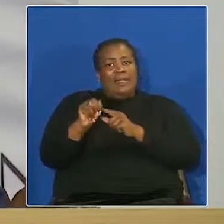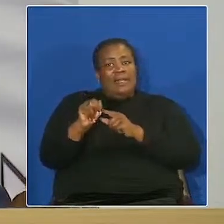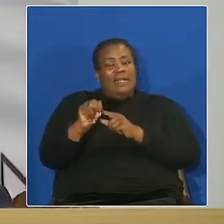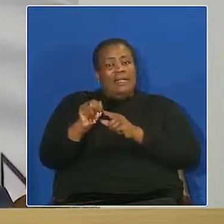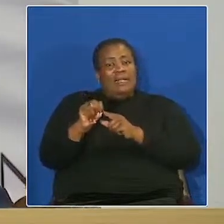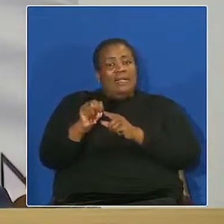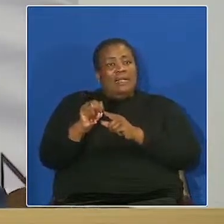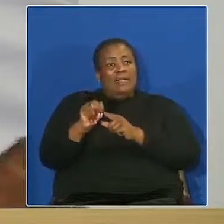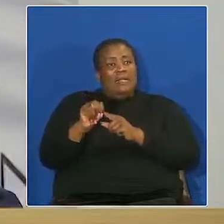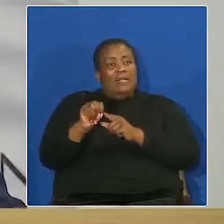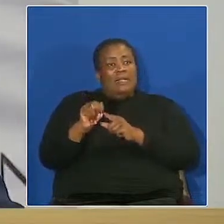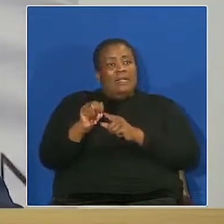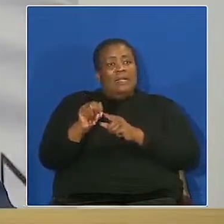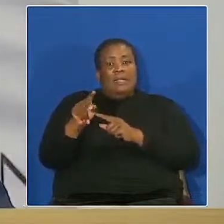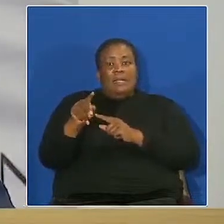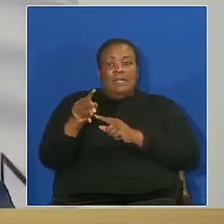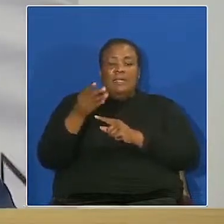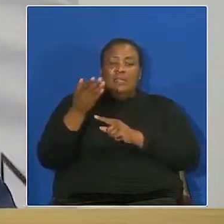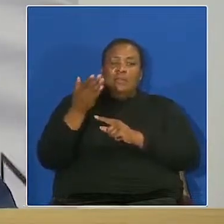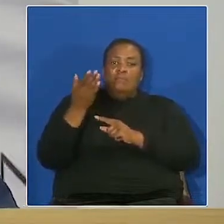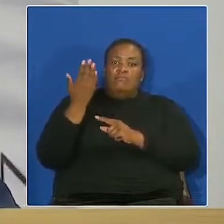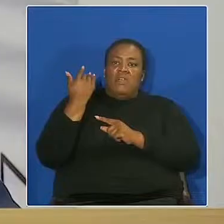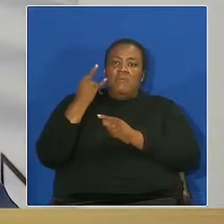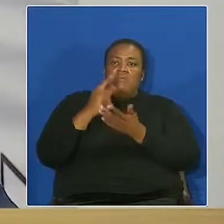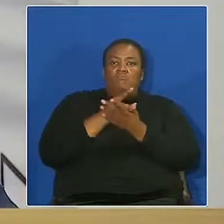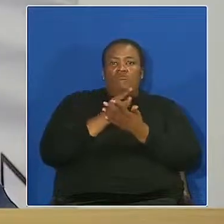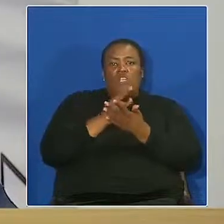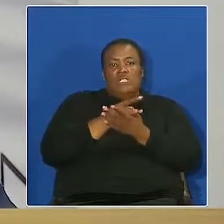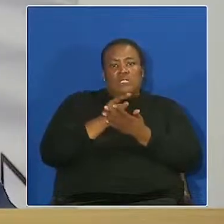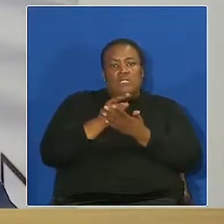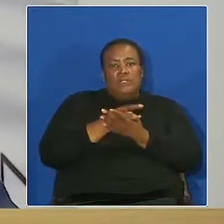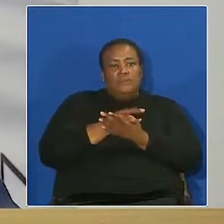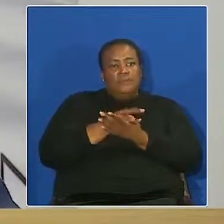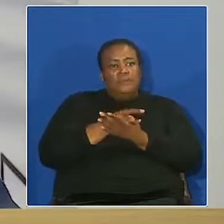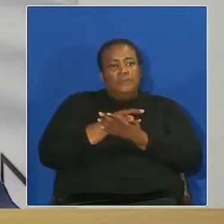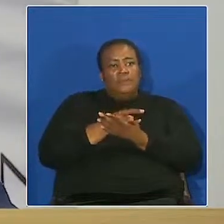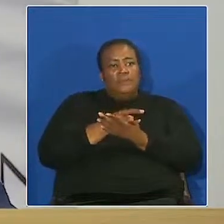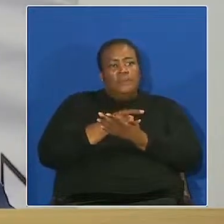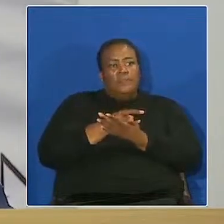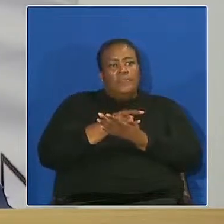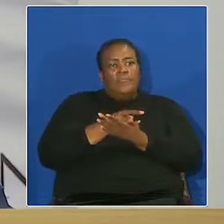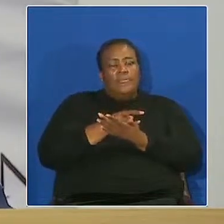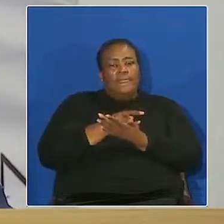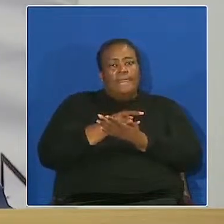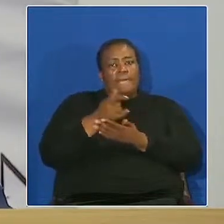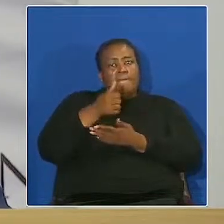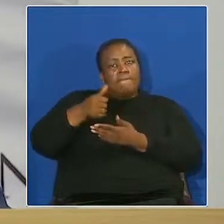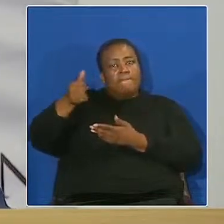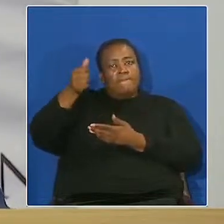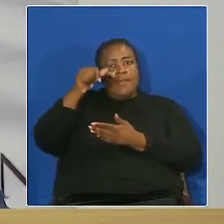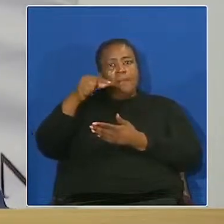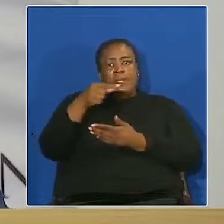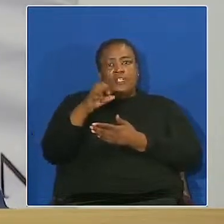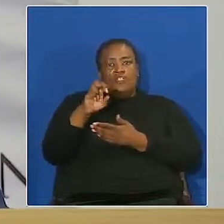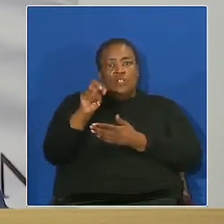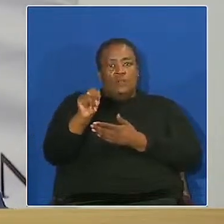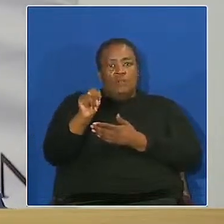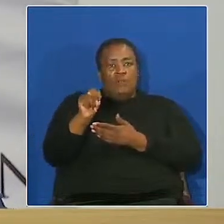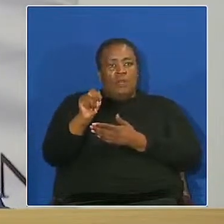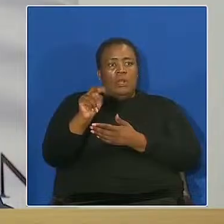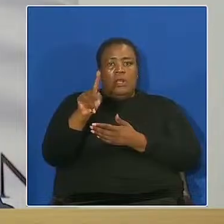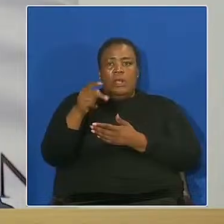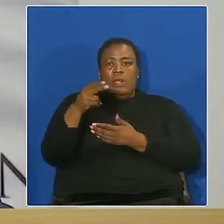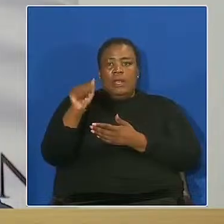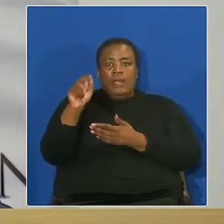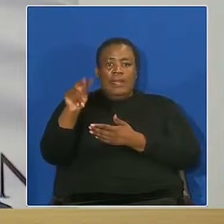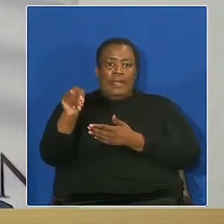appearing on the previous charts as Major General Khan, who was busy these days